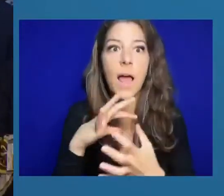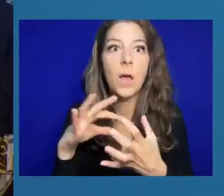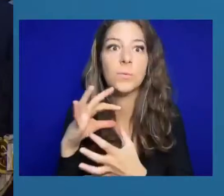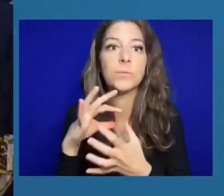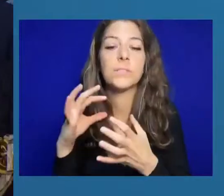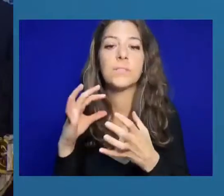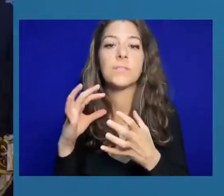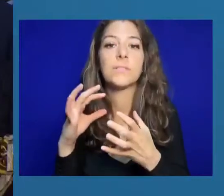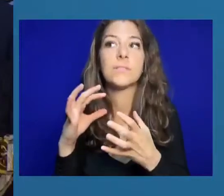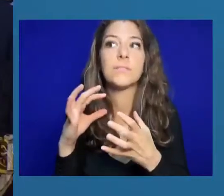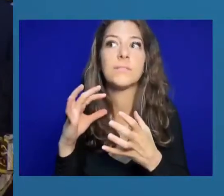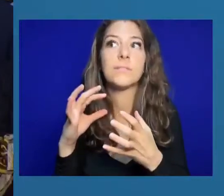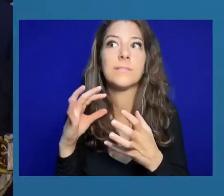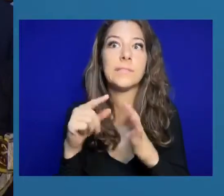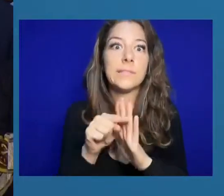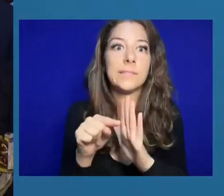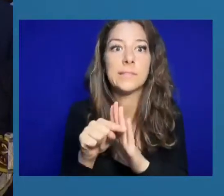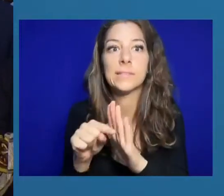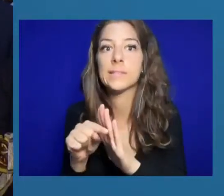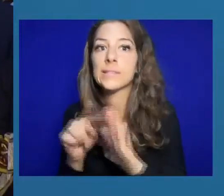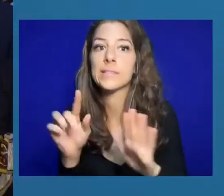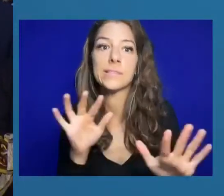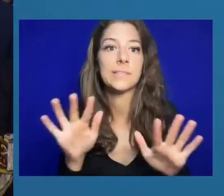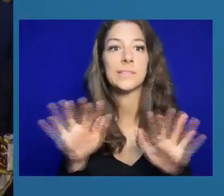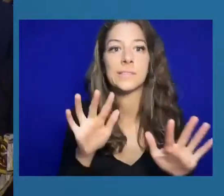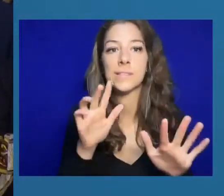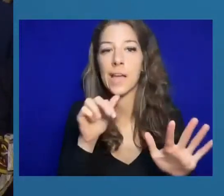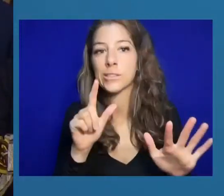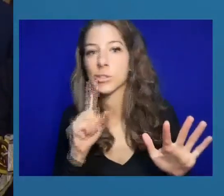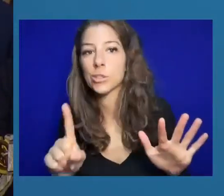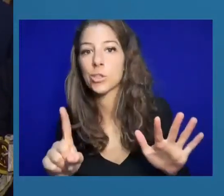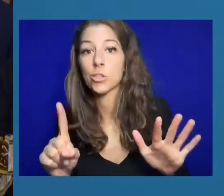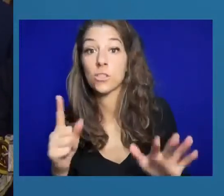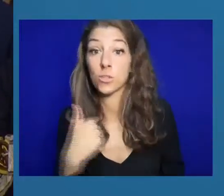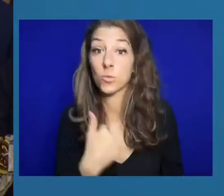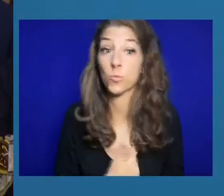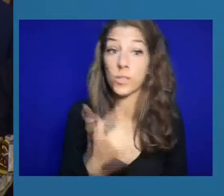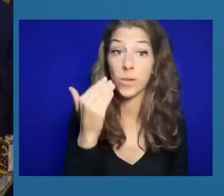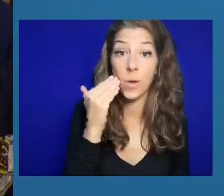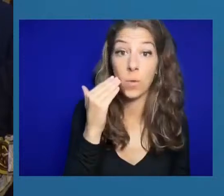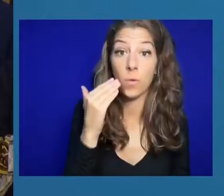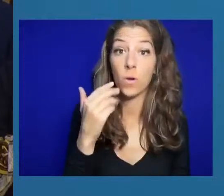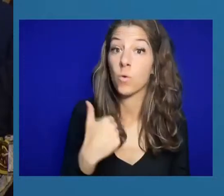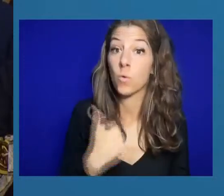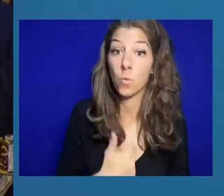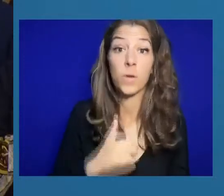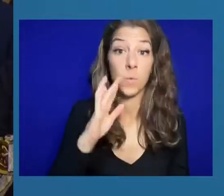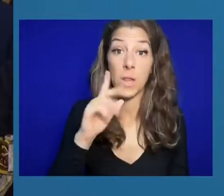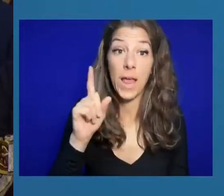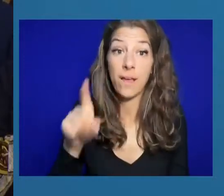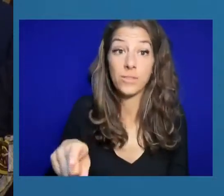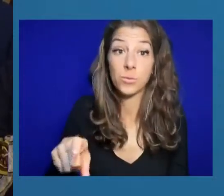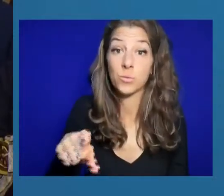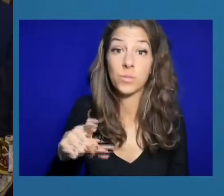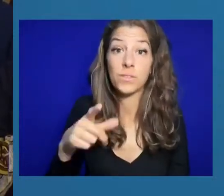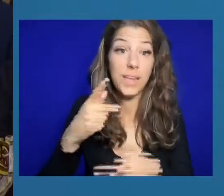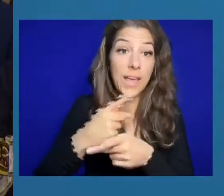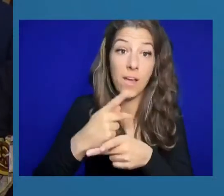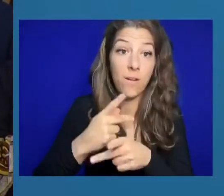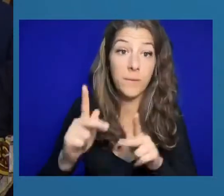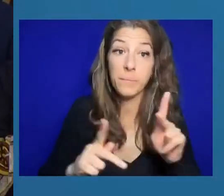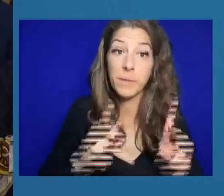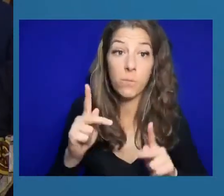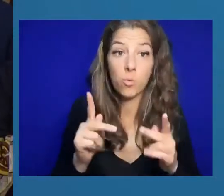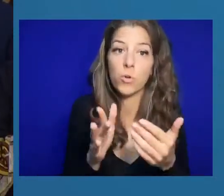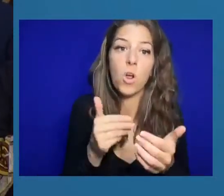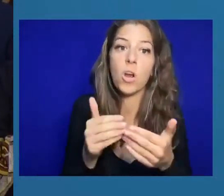were around us, because we know that we're going to have to take care of people regardless of